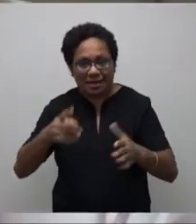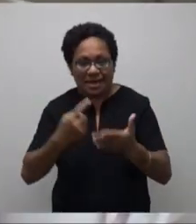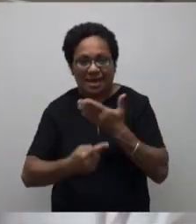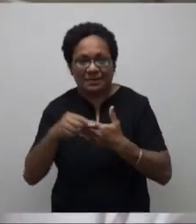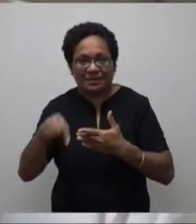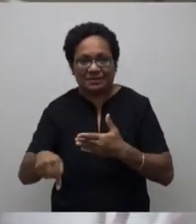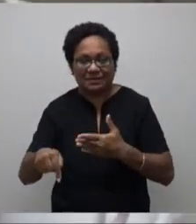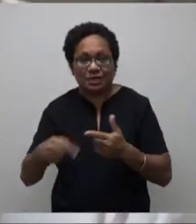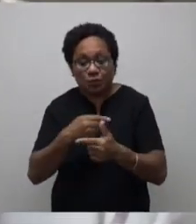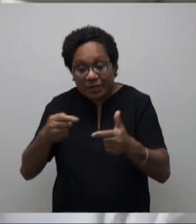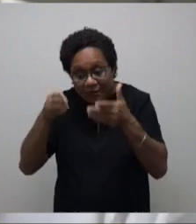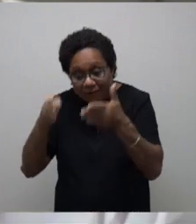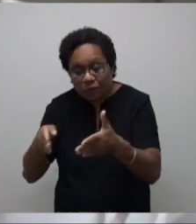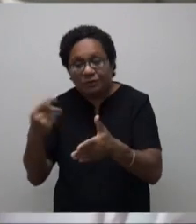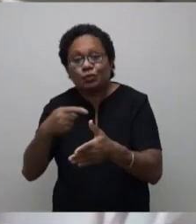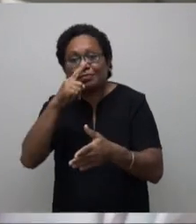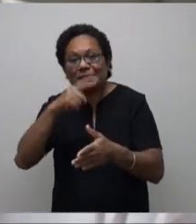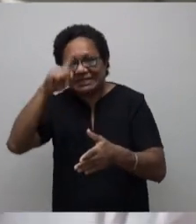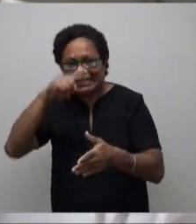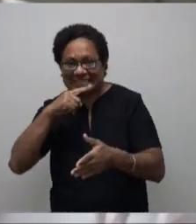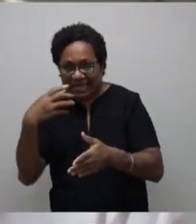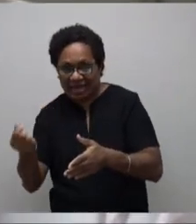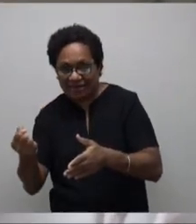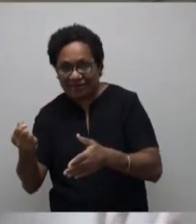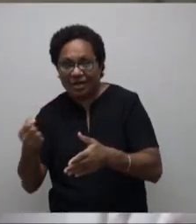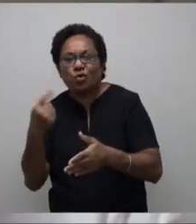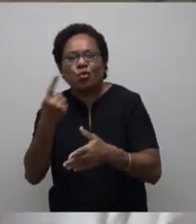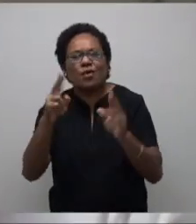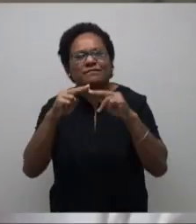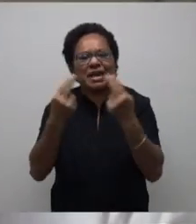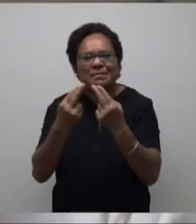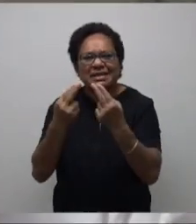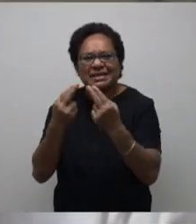positive cases and contacts.